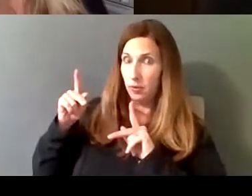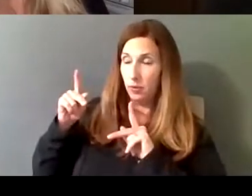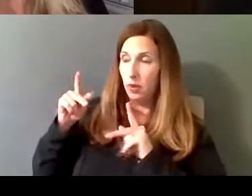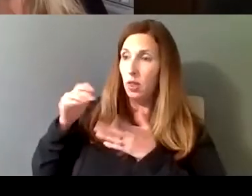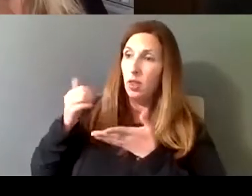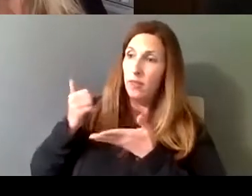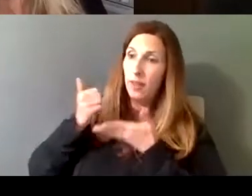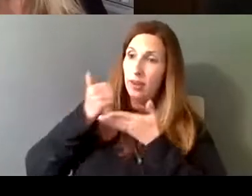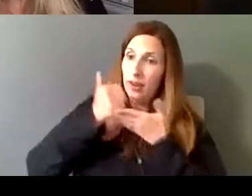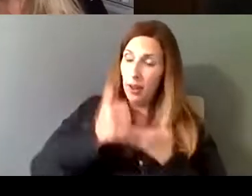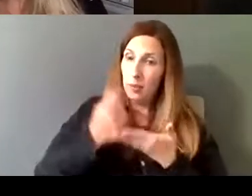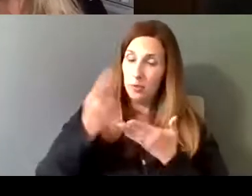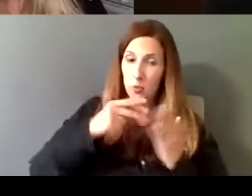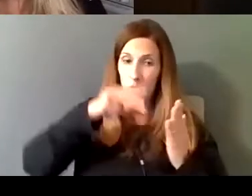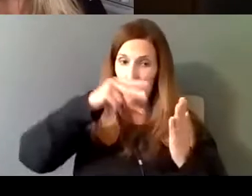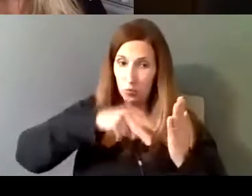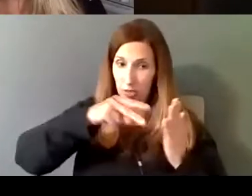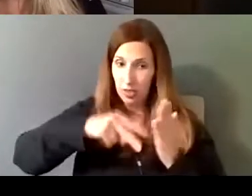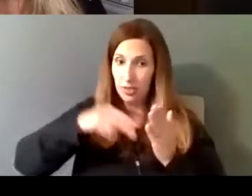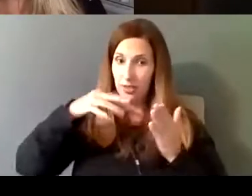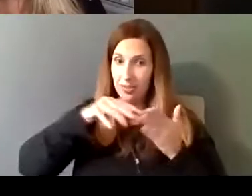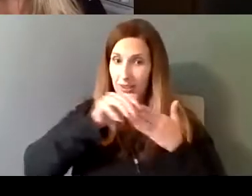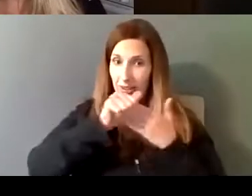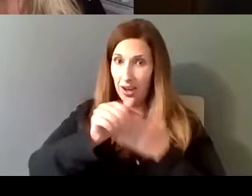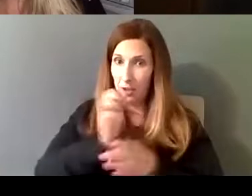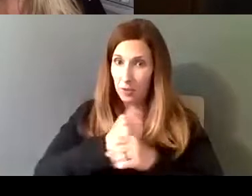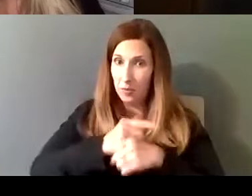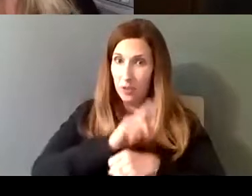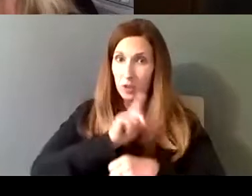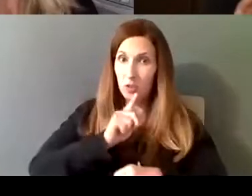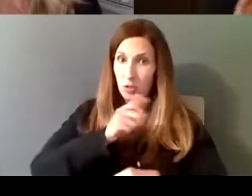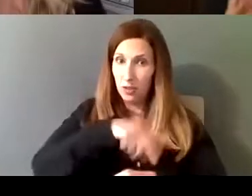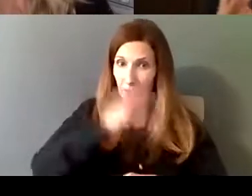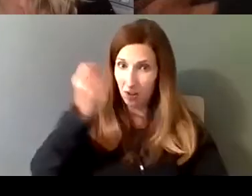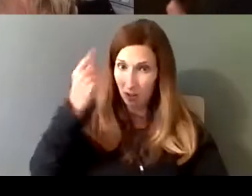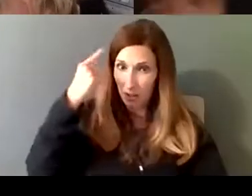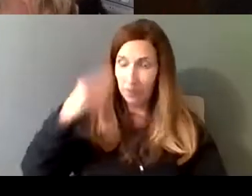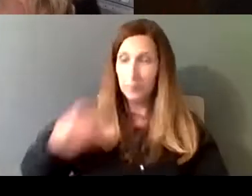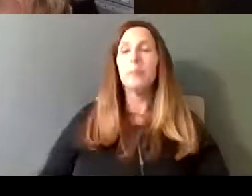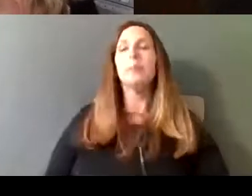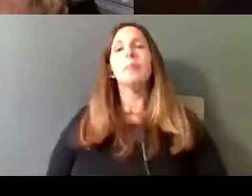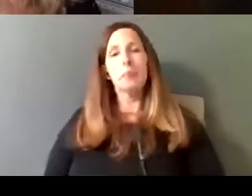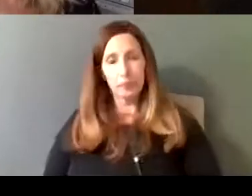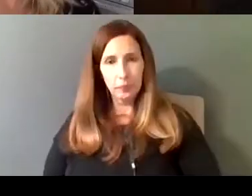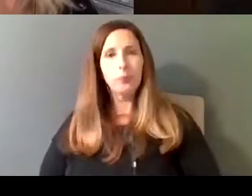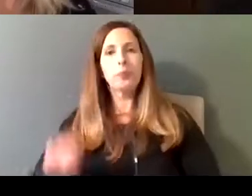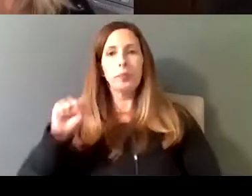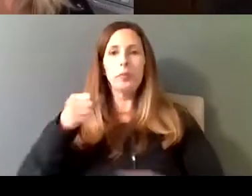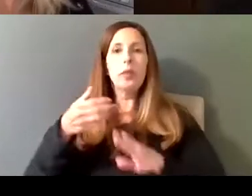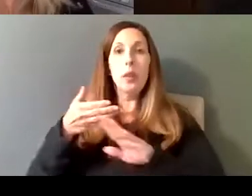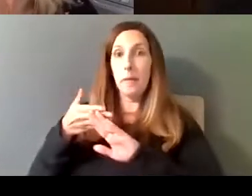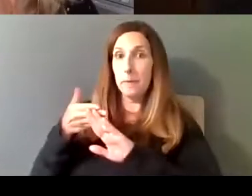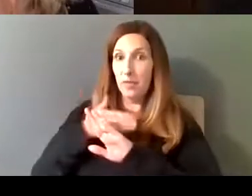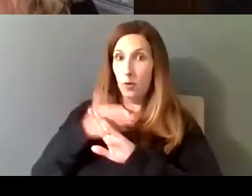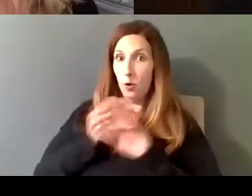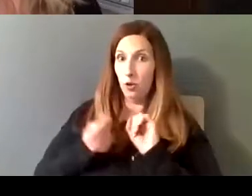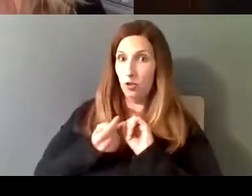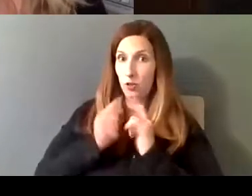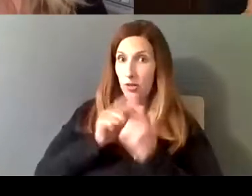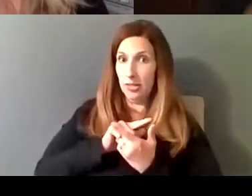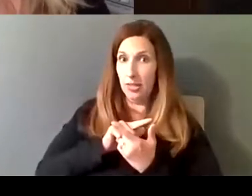make sure they understand it? Yeah, so before they were translated, what we had